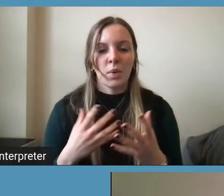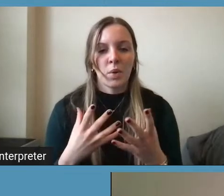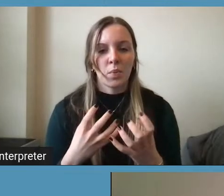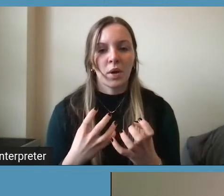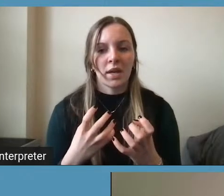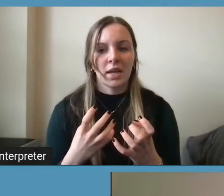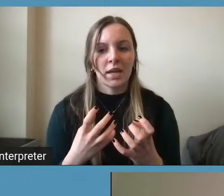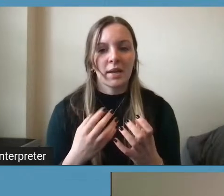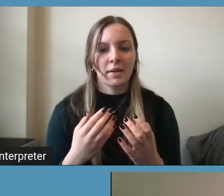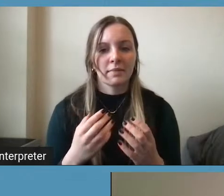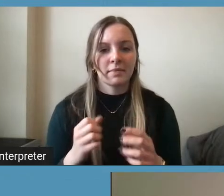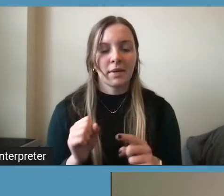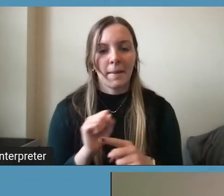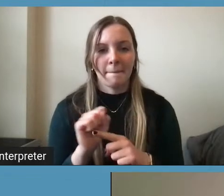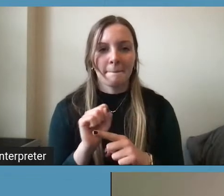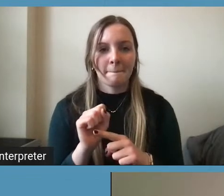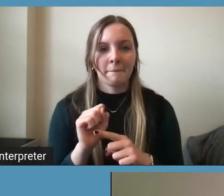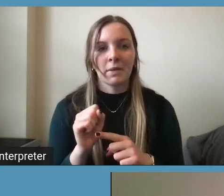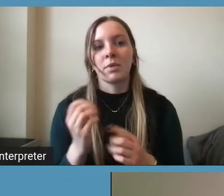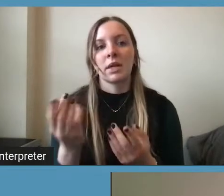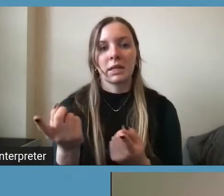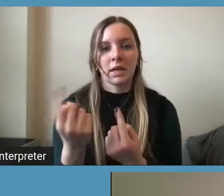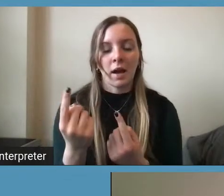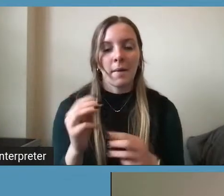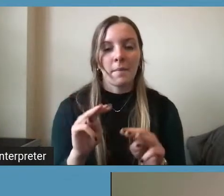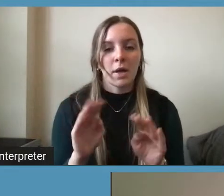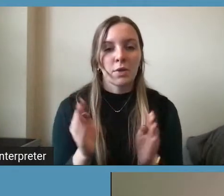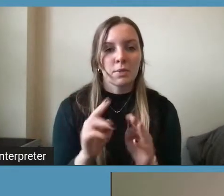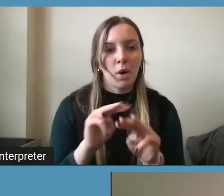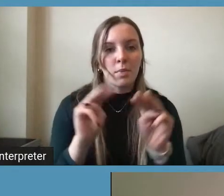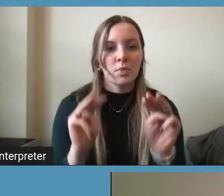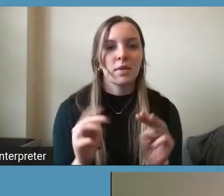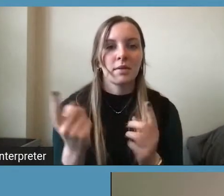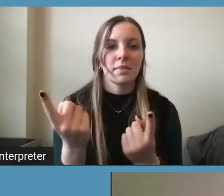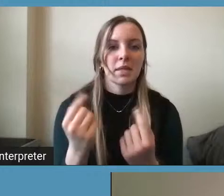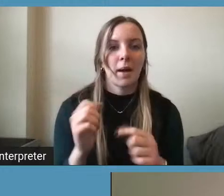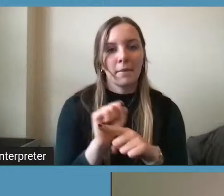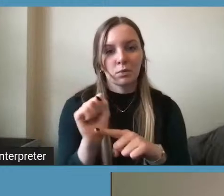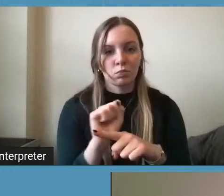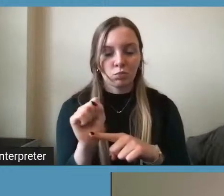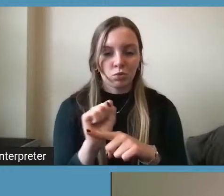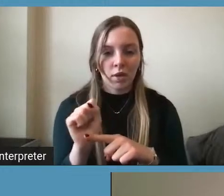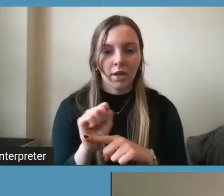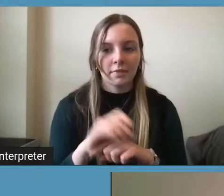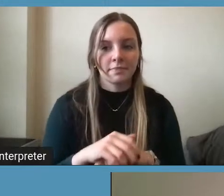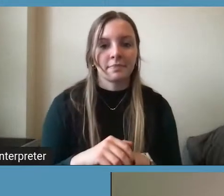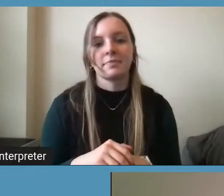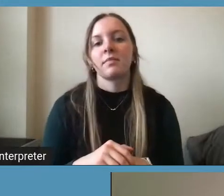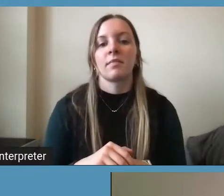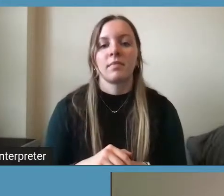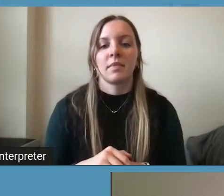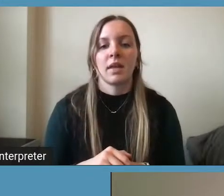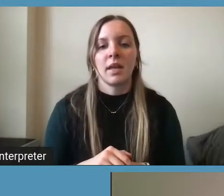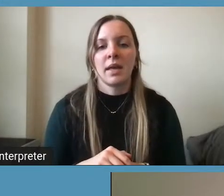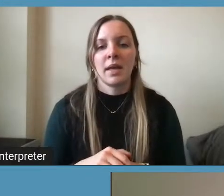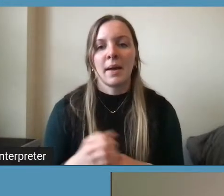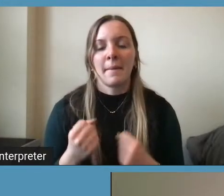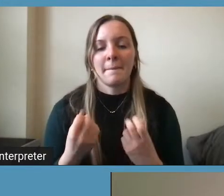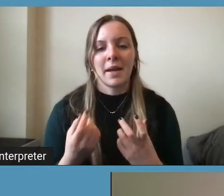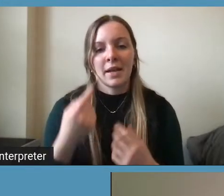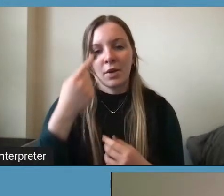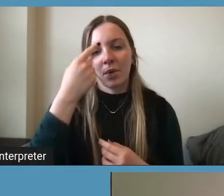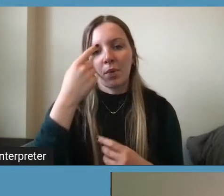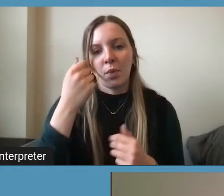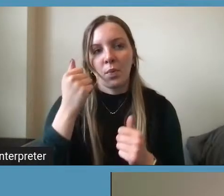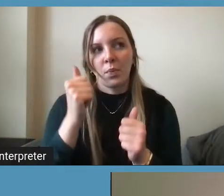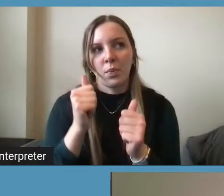that came were small museums that were in universities. So they tended to have access to a little bit more equipment and things to make